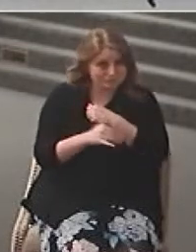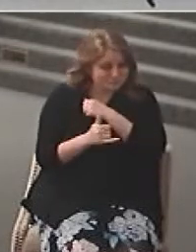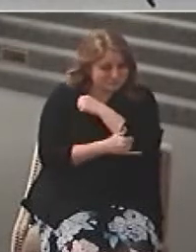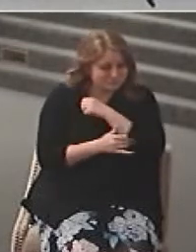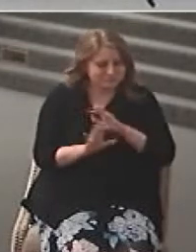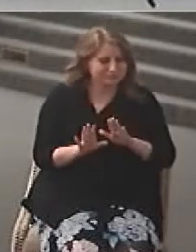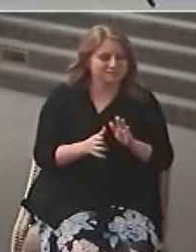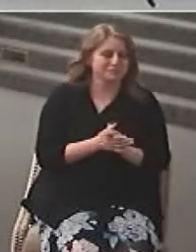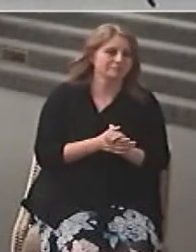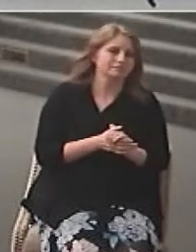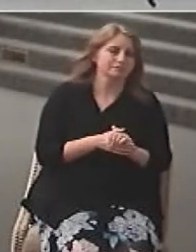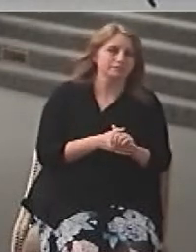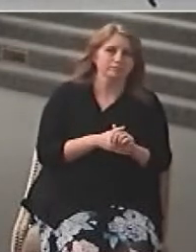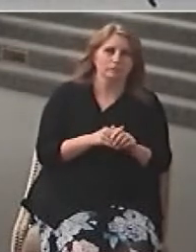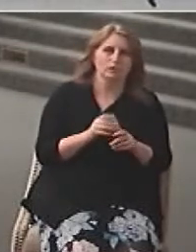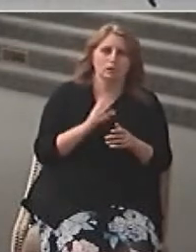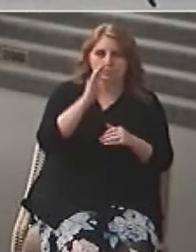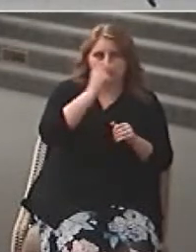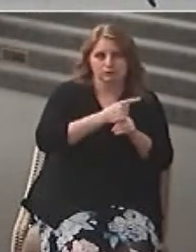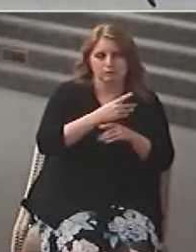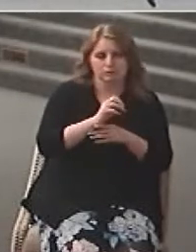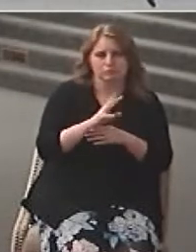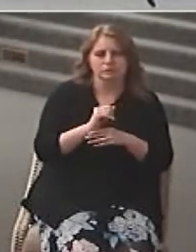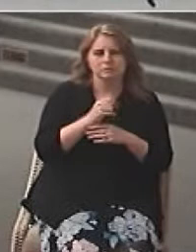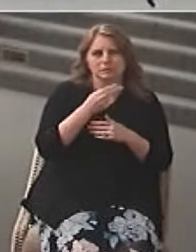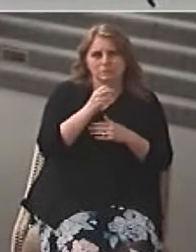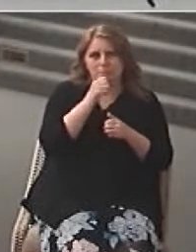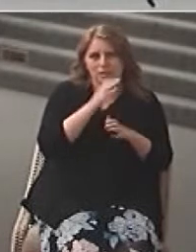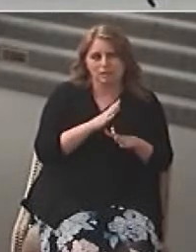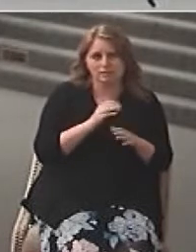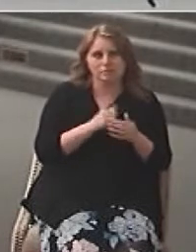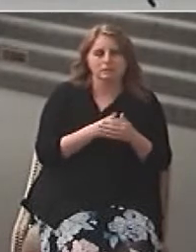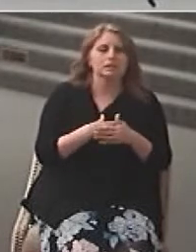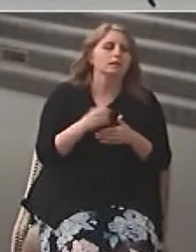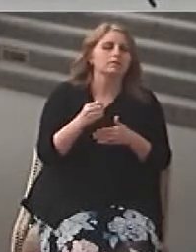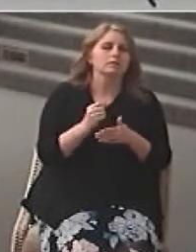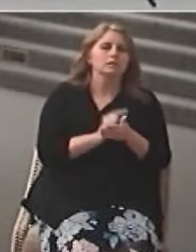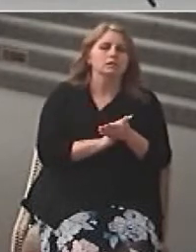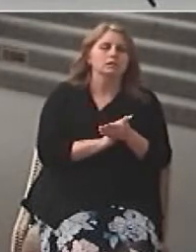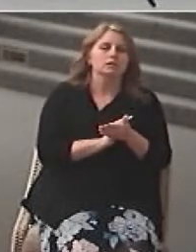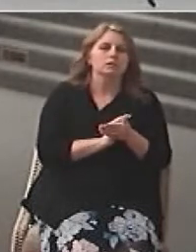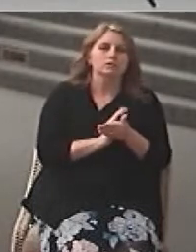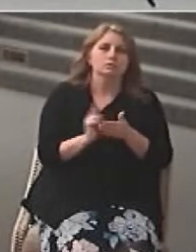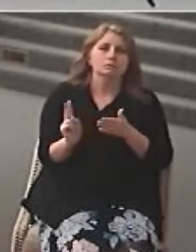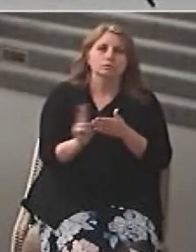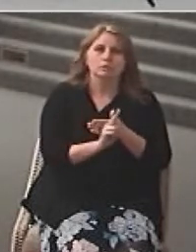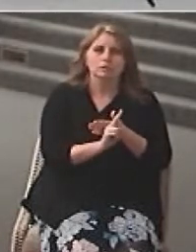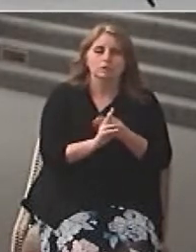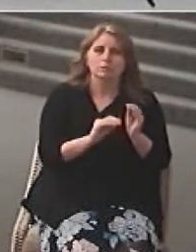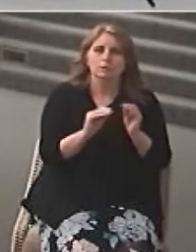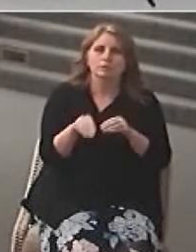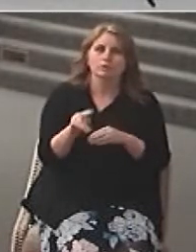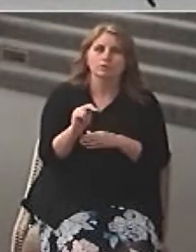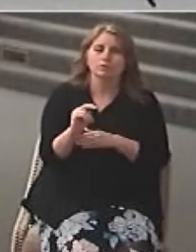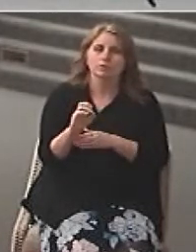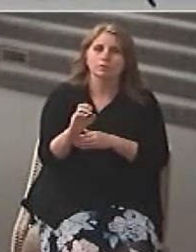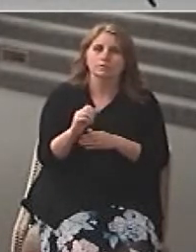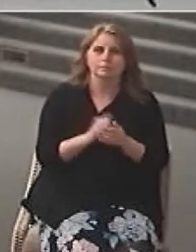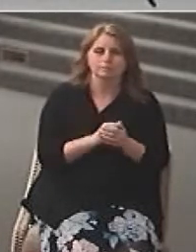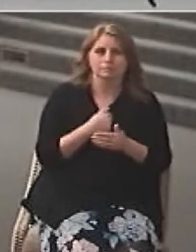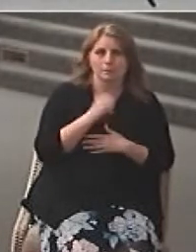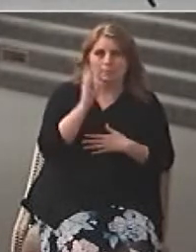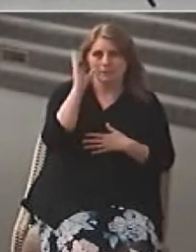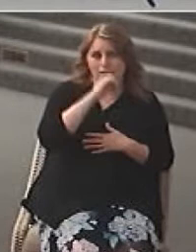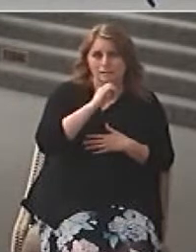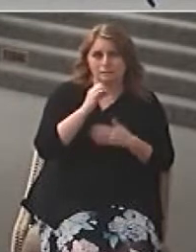Andrew's been a blessing. He's leaving us week after next, just a couple of weeks, and moving to North Carolina. I guess he